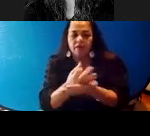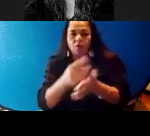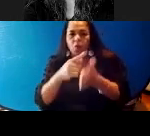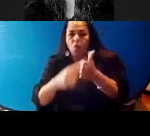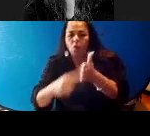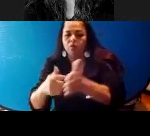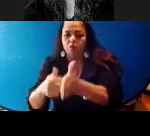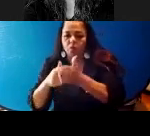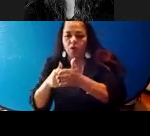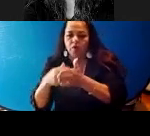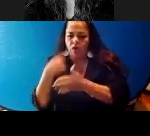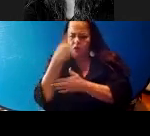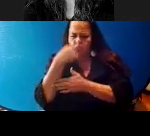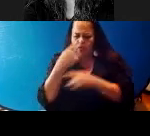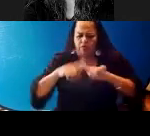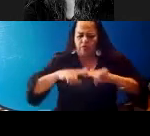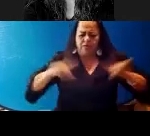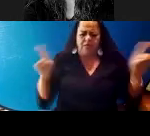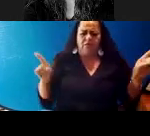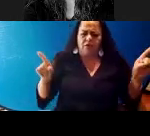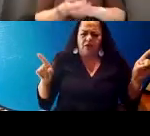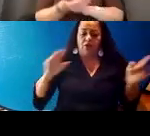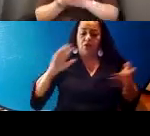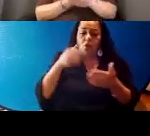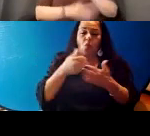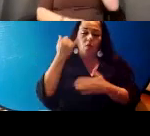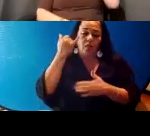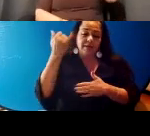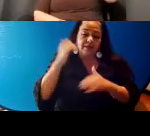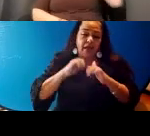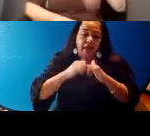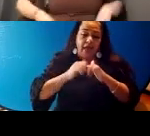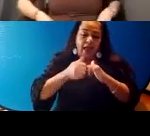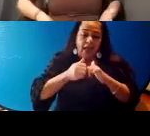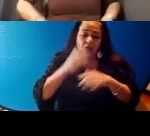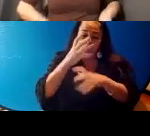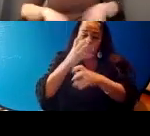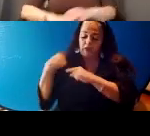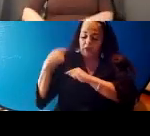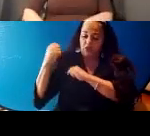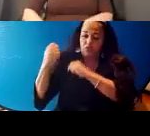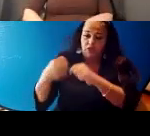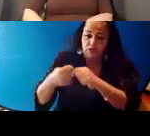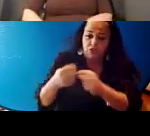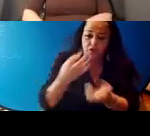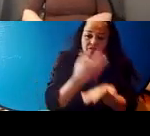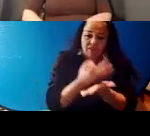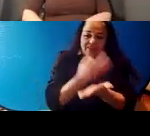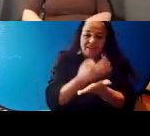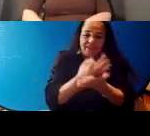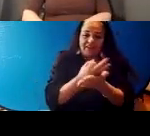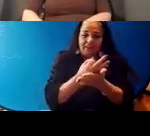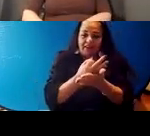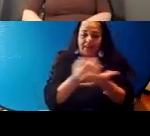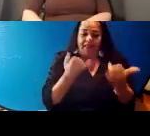So it looked very different, right? And the whole idea was, how do we get traditional funding to now go to those folks who are